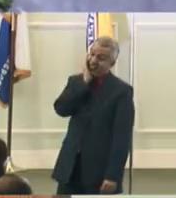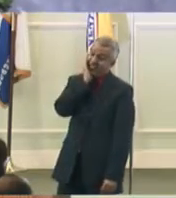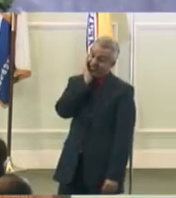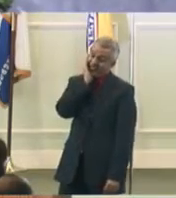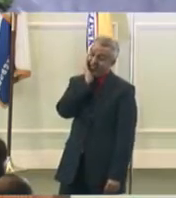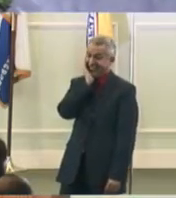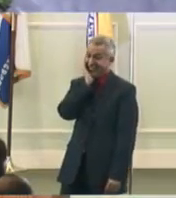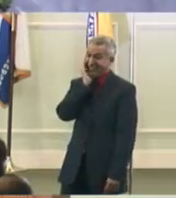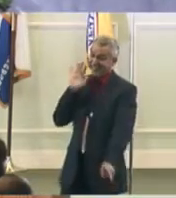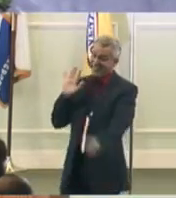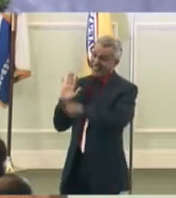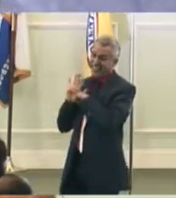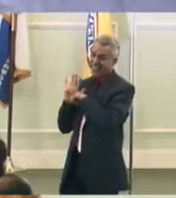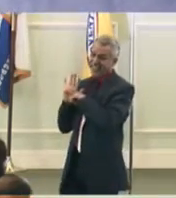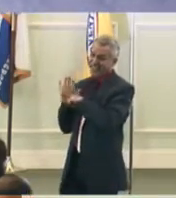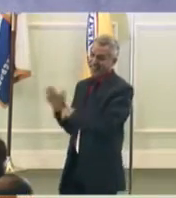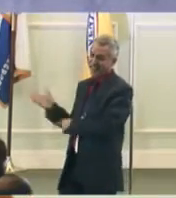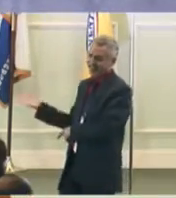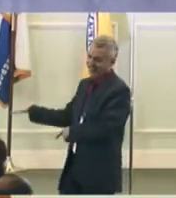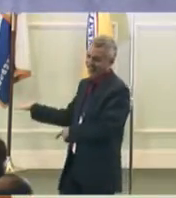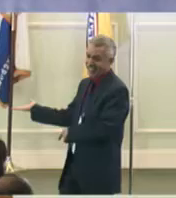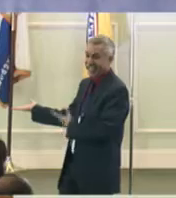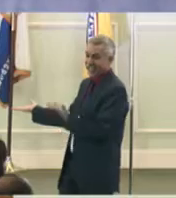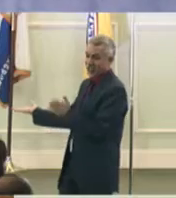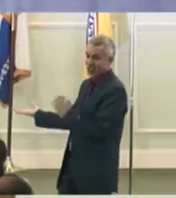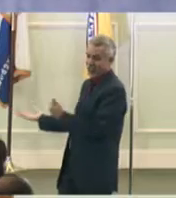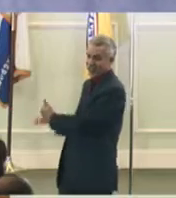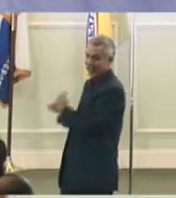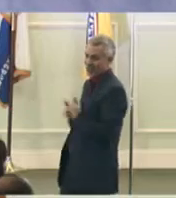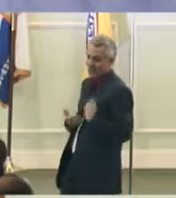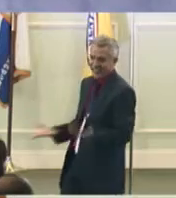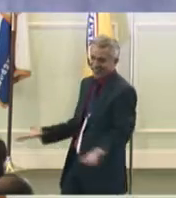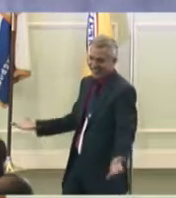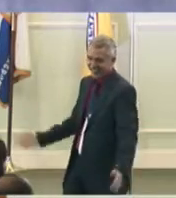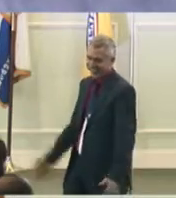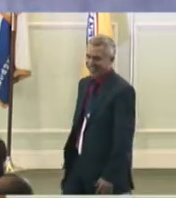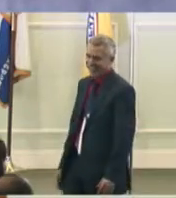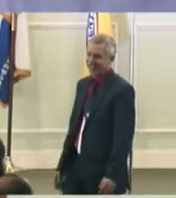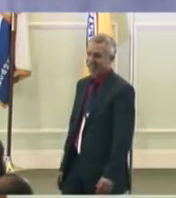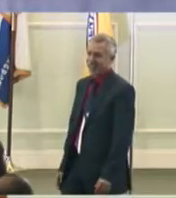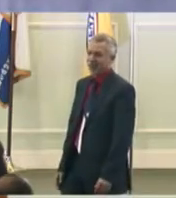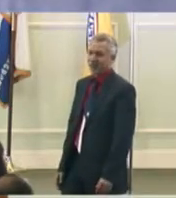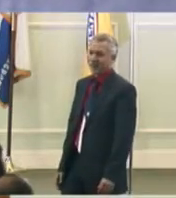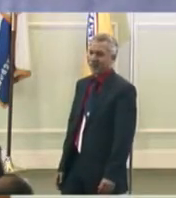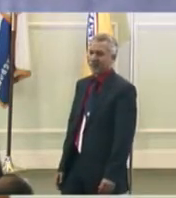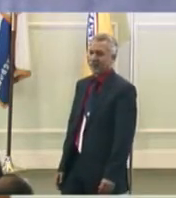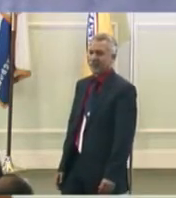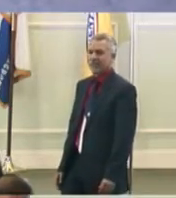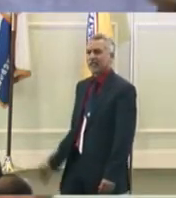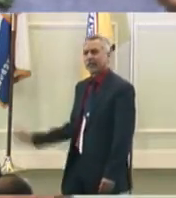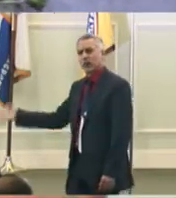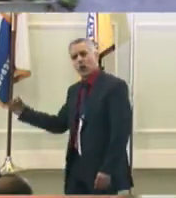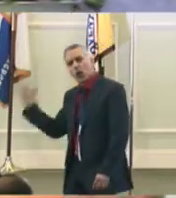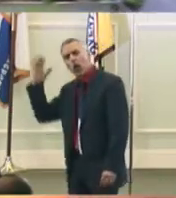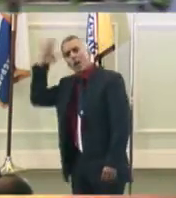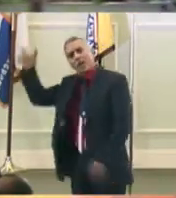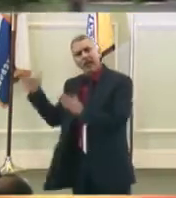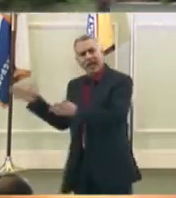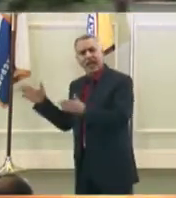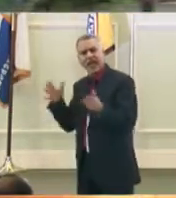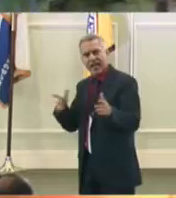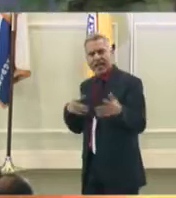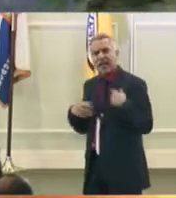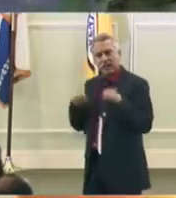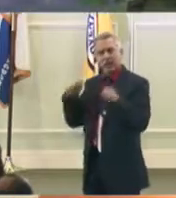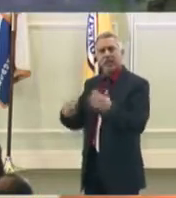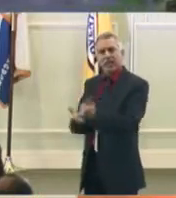So why are you coming to me now? You could have took care of that. If you asked me 3 weeks ago, I could have helped you out, right? So that's what this guy, he's thinking, uh-uh.